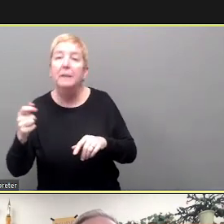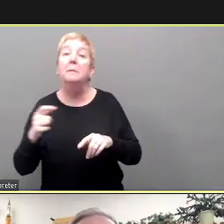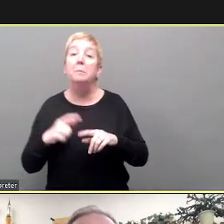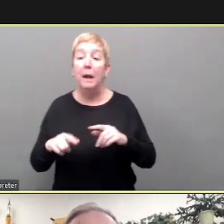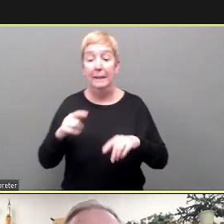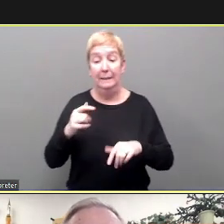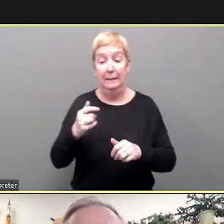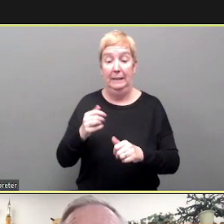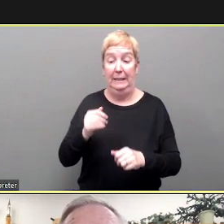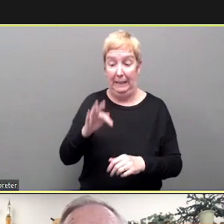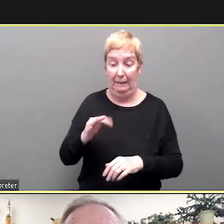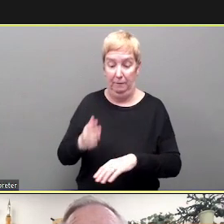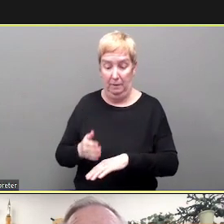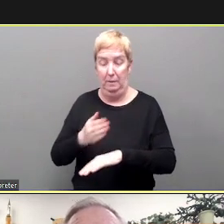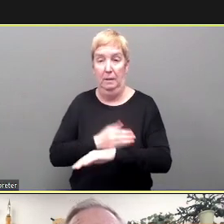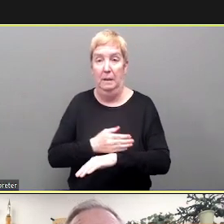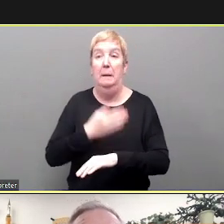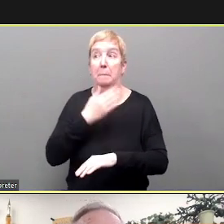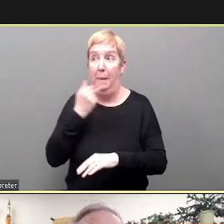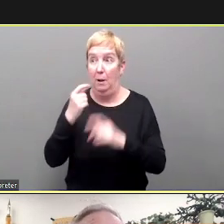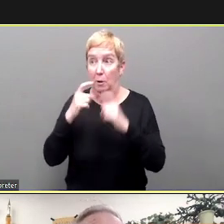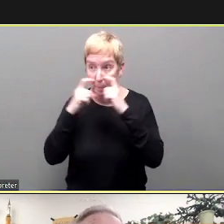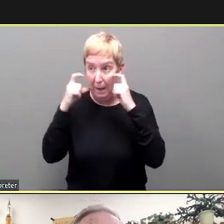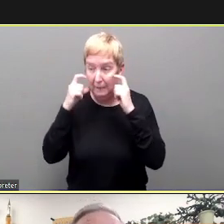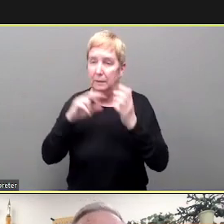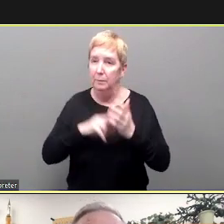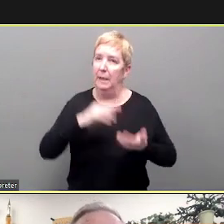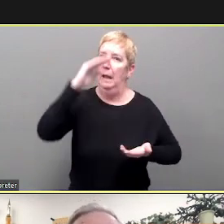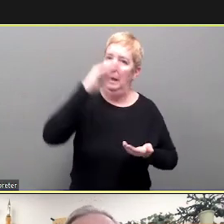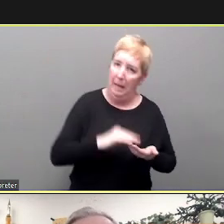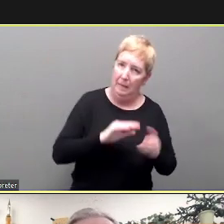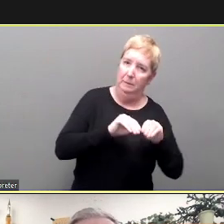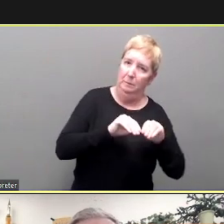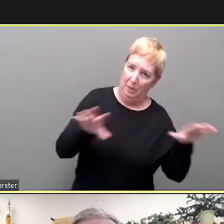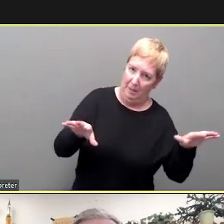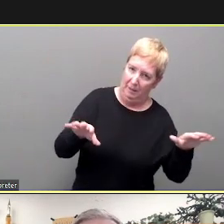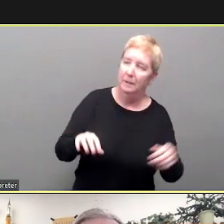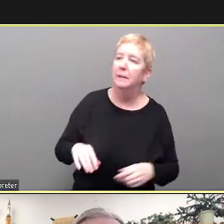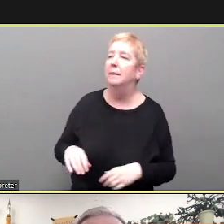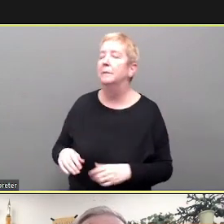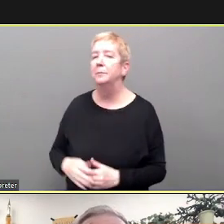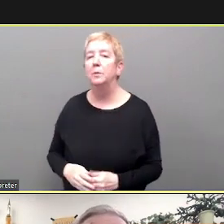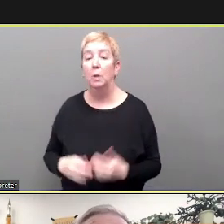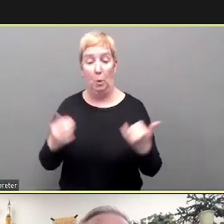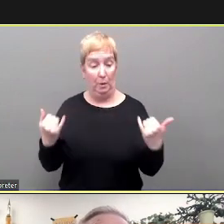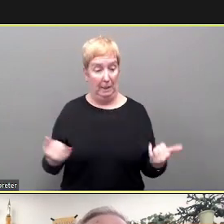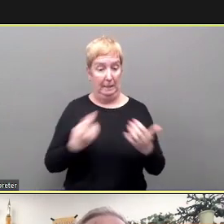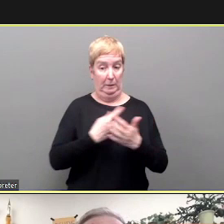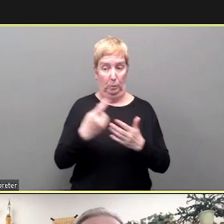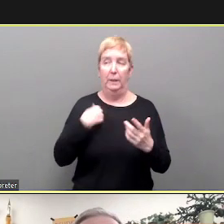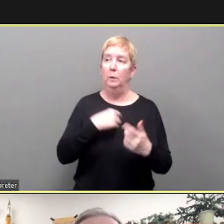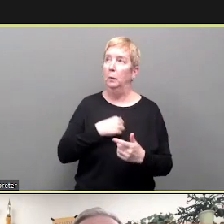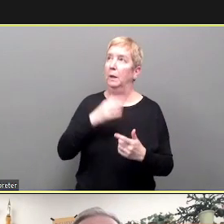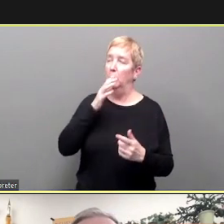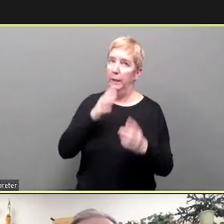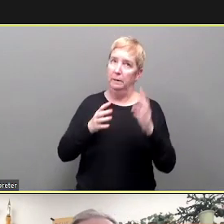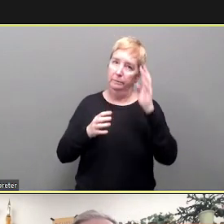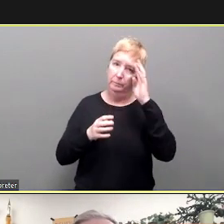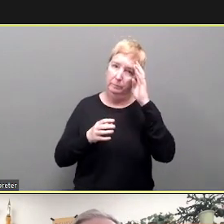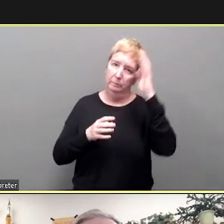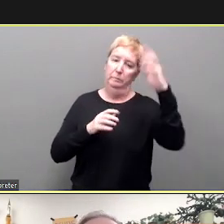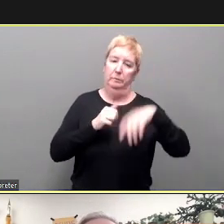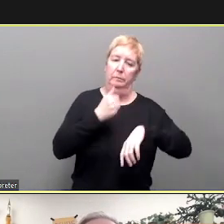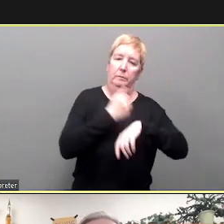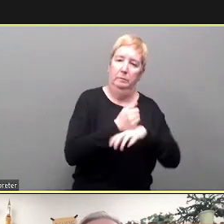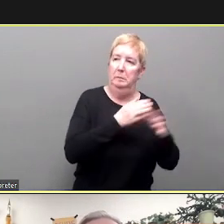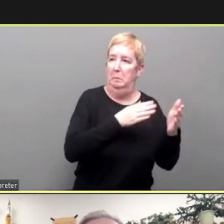they become more and more reliable. And so we're working this week to come up with a plan to ensure that we have